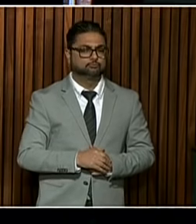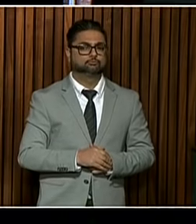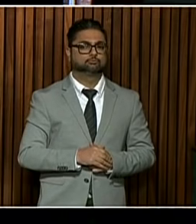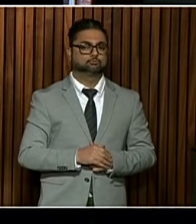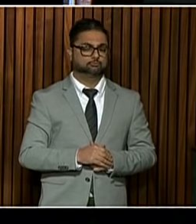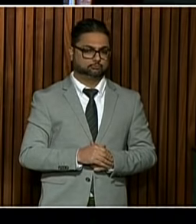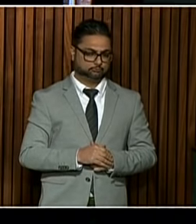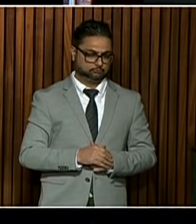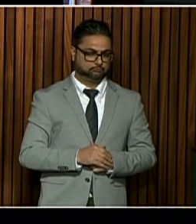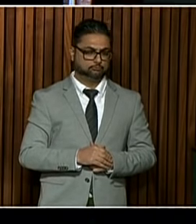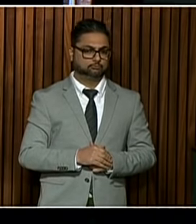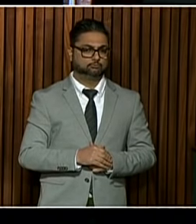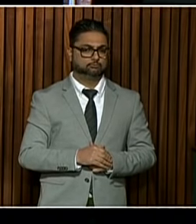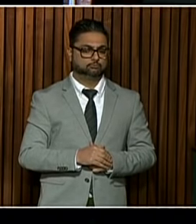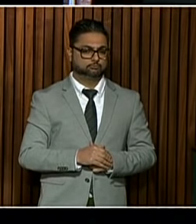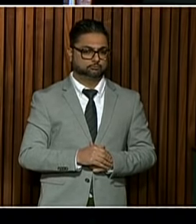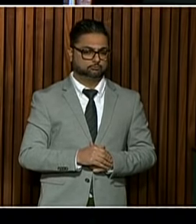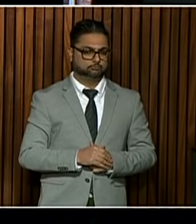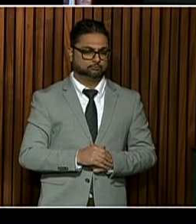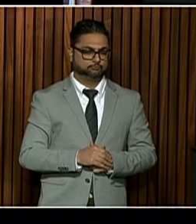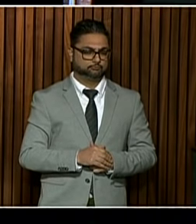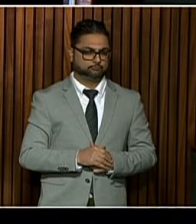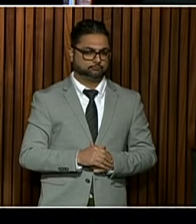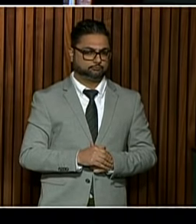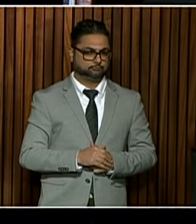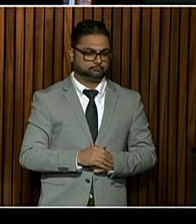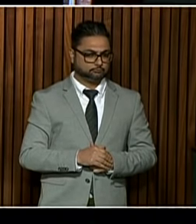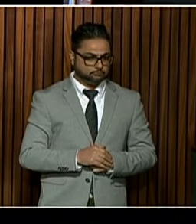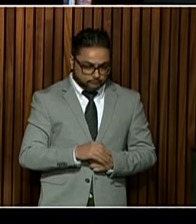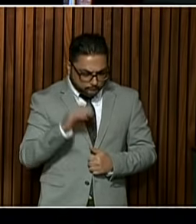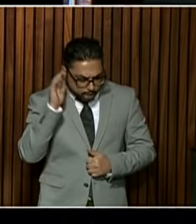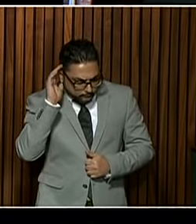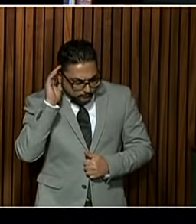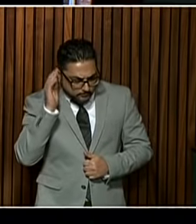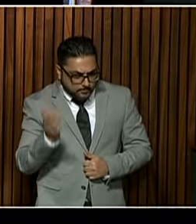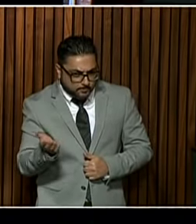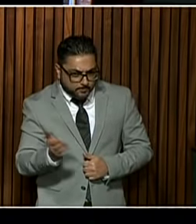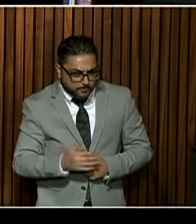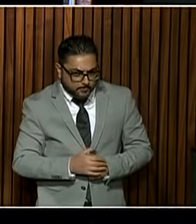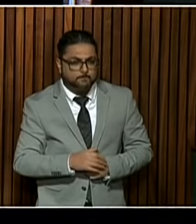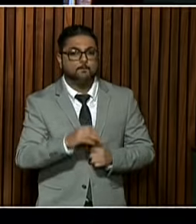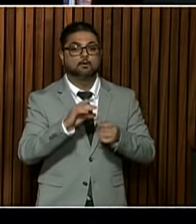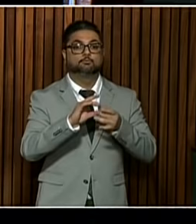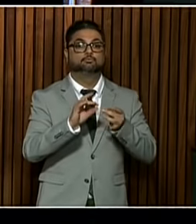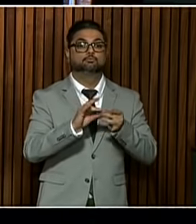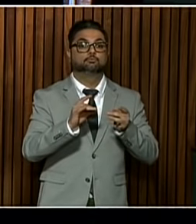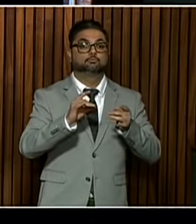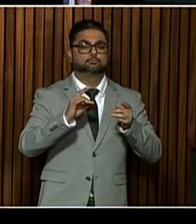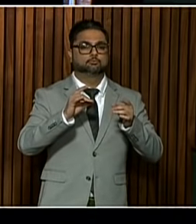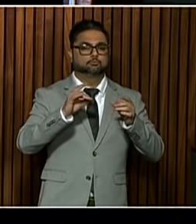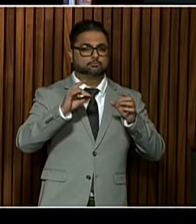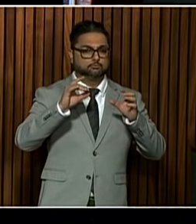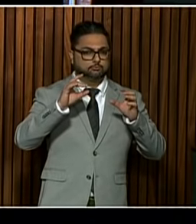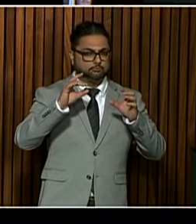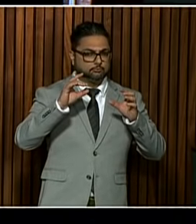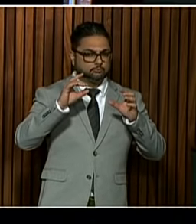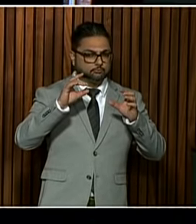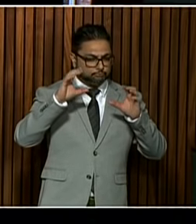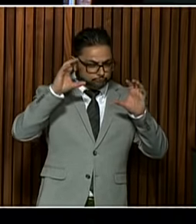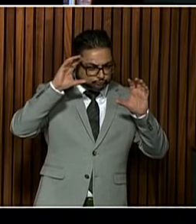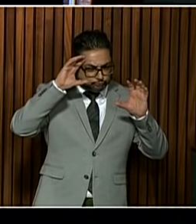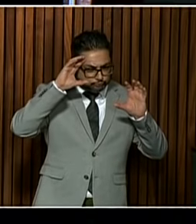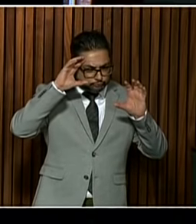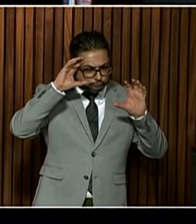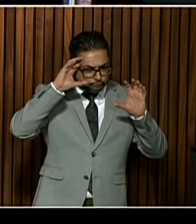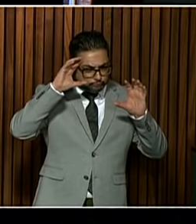hydroxychloroquine being held by the U.S. president as a treatment to COVID-19? So, yes, certainly we've heard